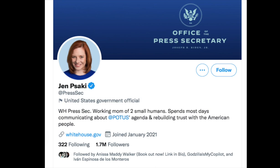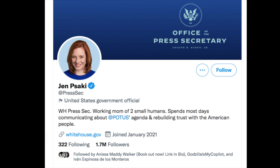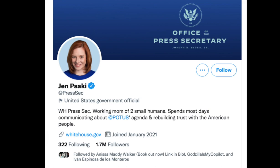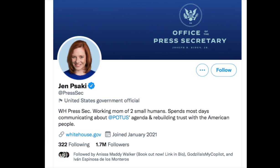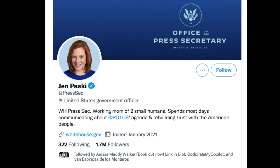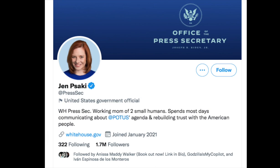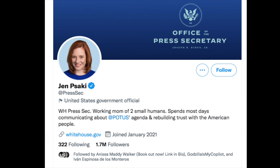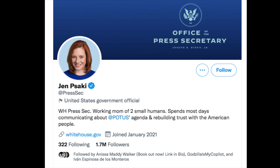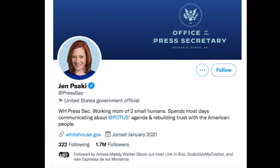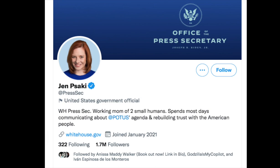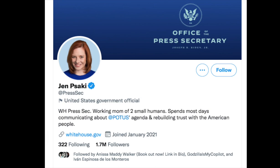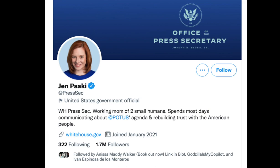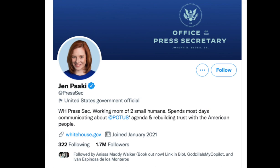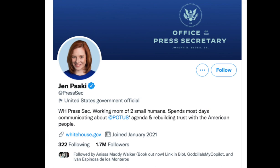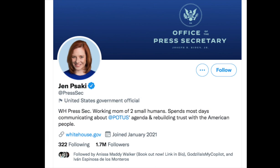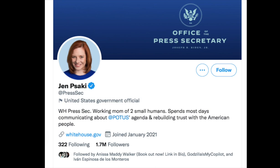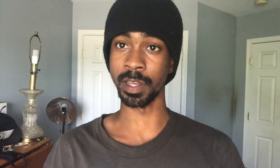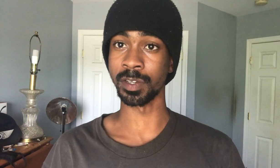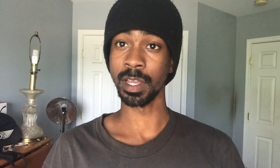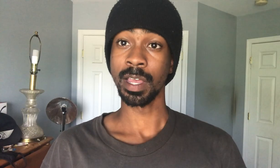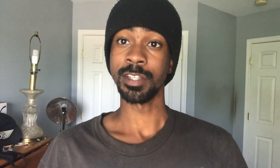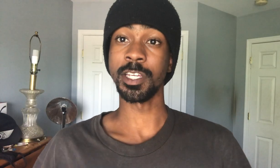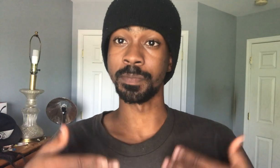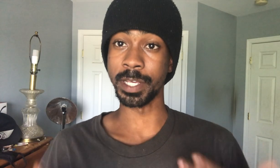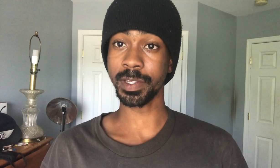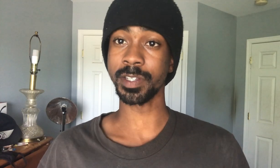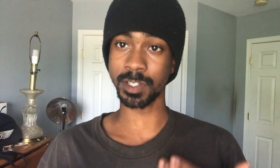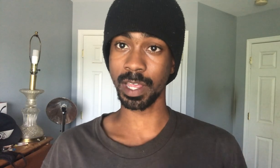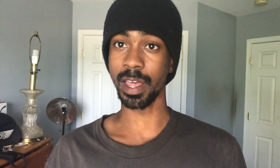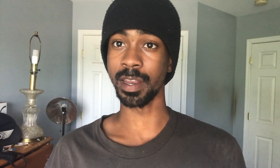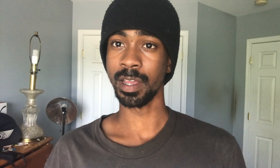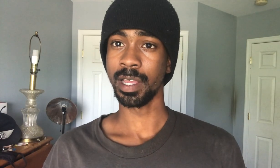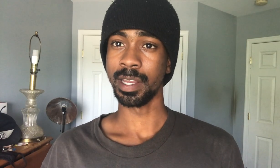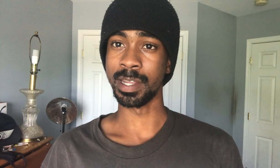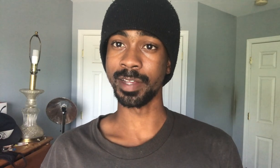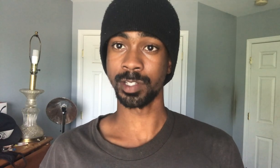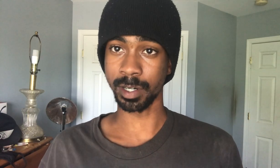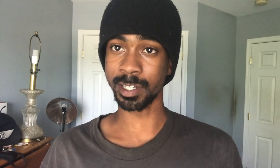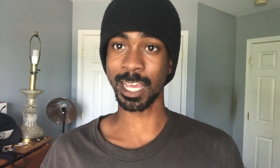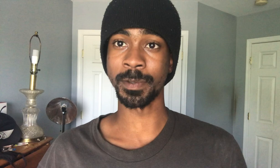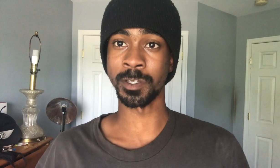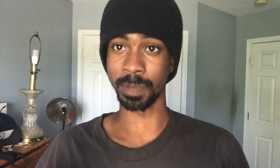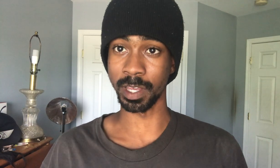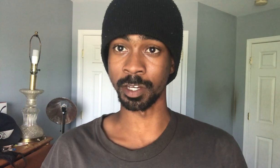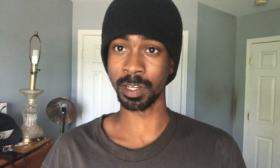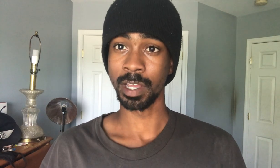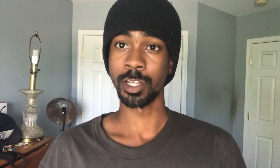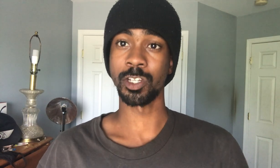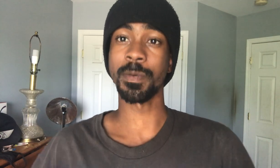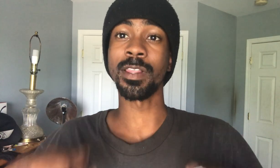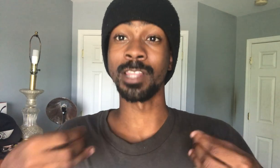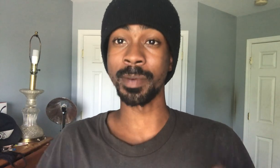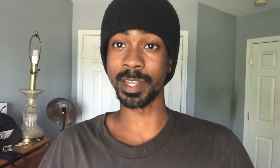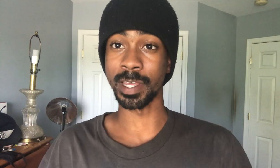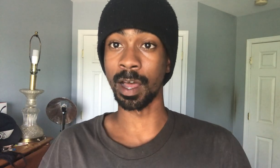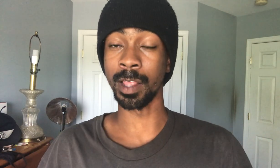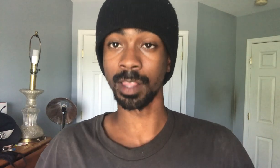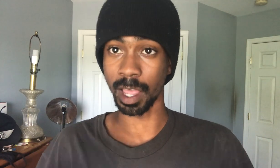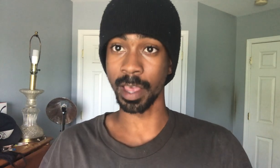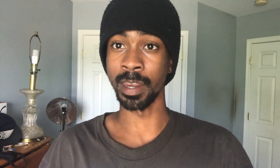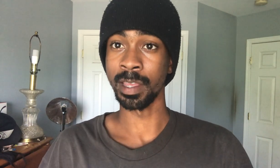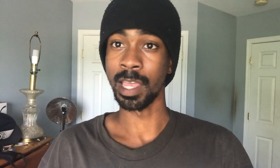very concerning in regards to free speech. She basically said that certain type of speech should be